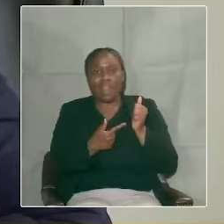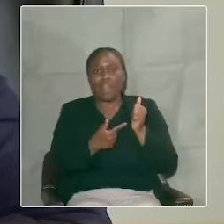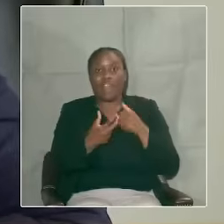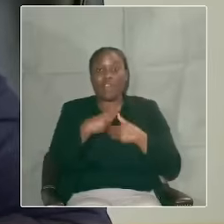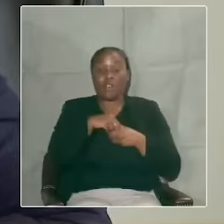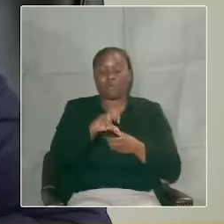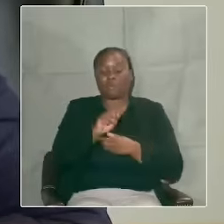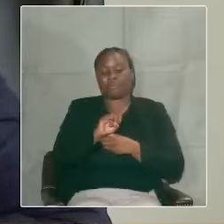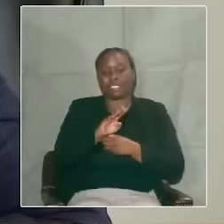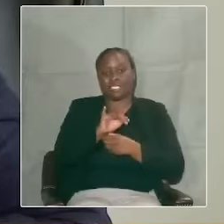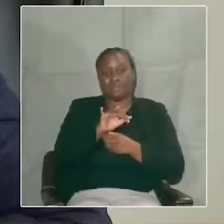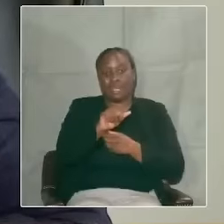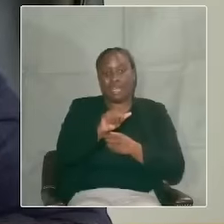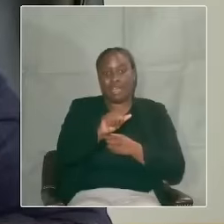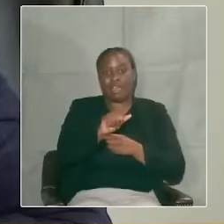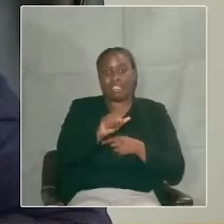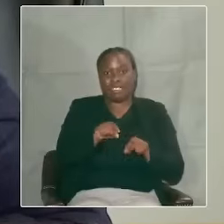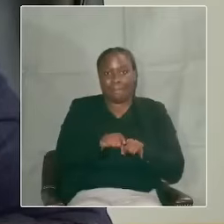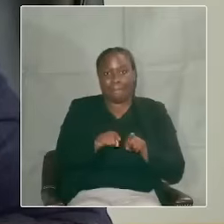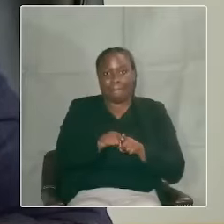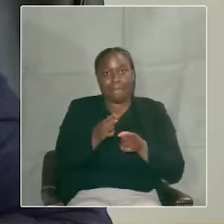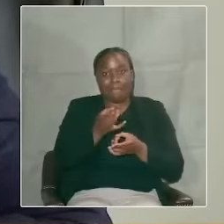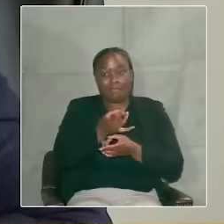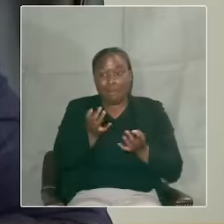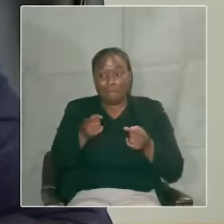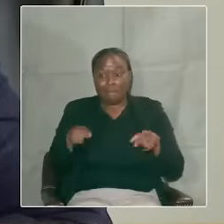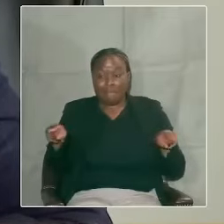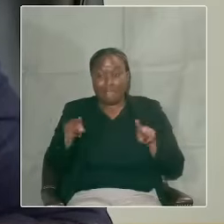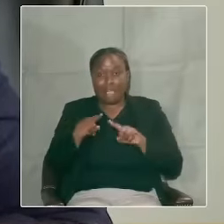to prepare the necessary reports.